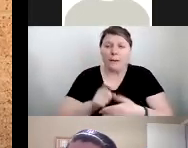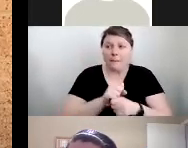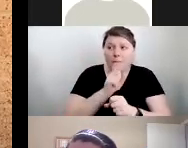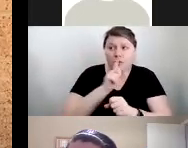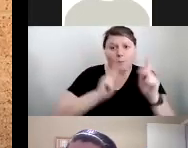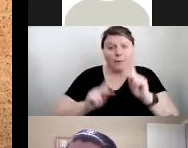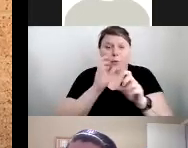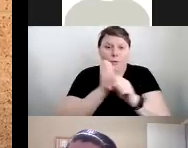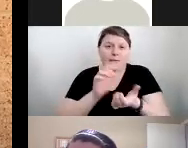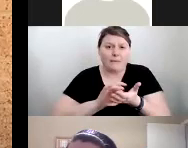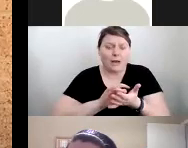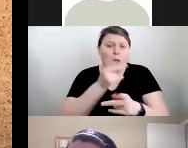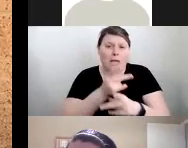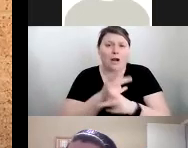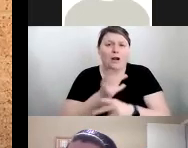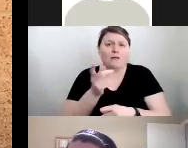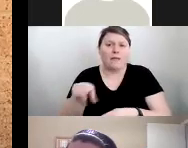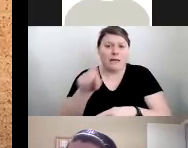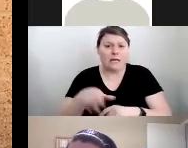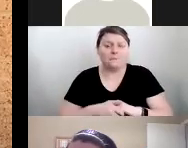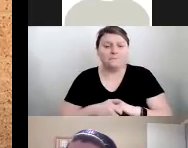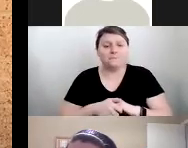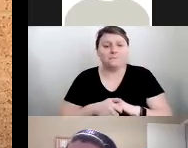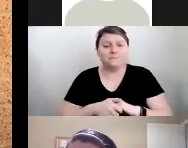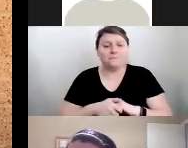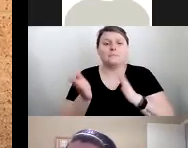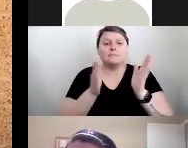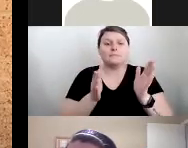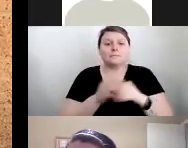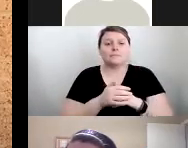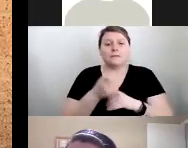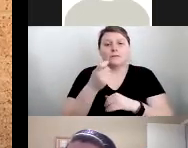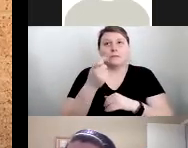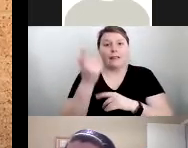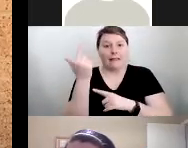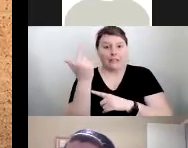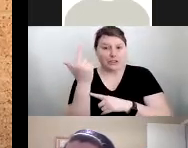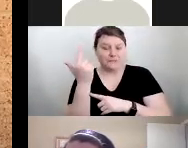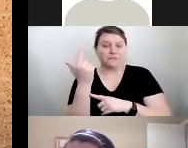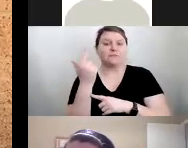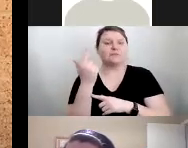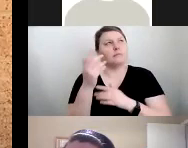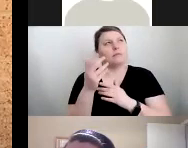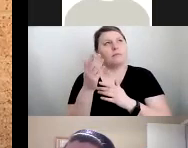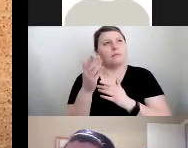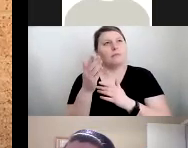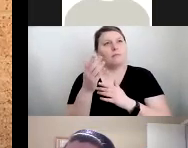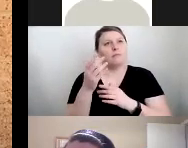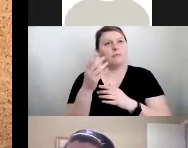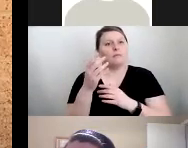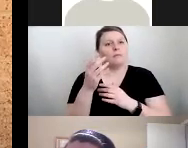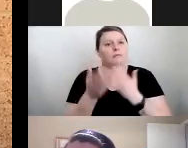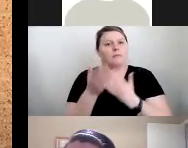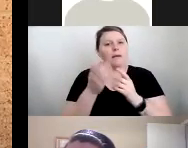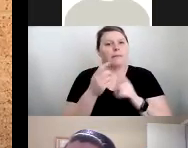medical attention that they should. And then just last year, almost a month ago, and